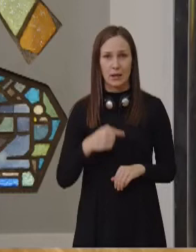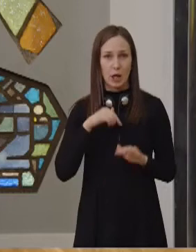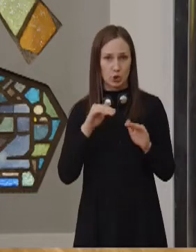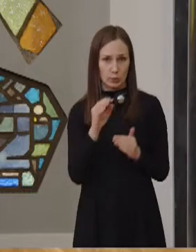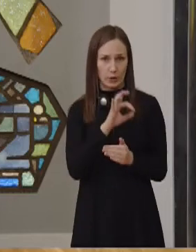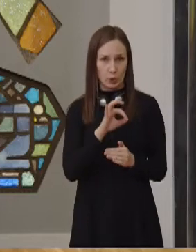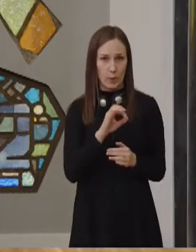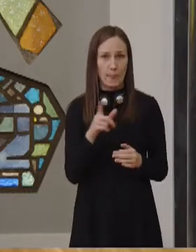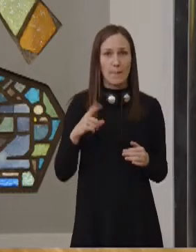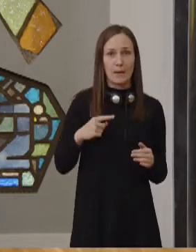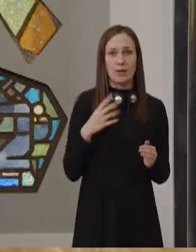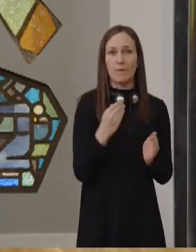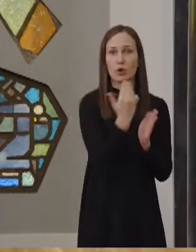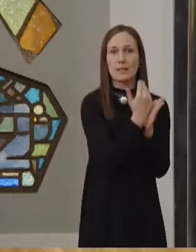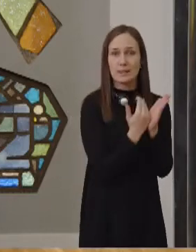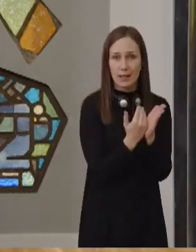I'll be very brief.